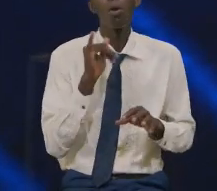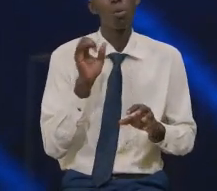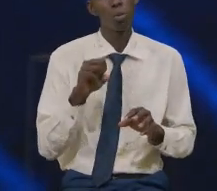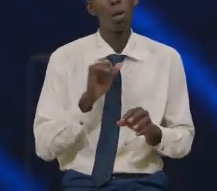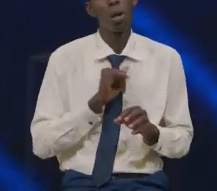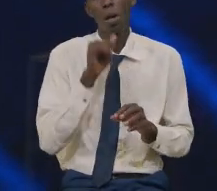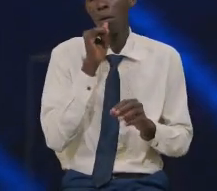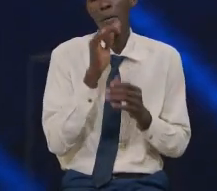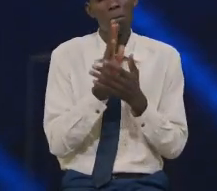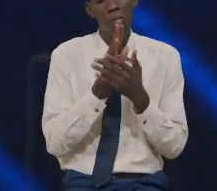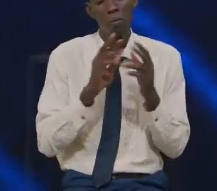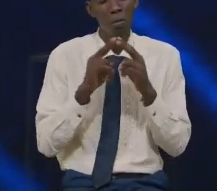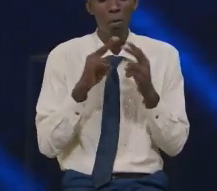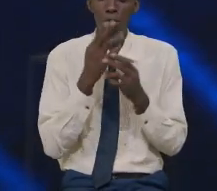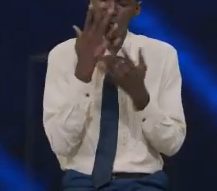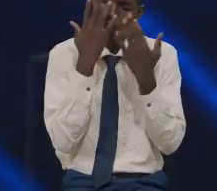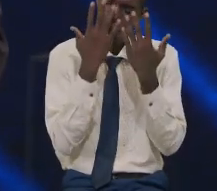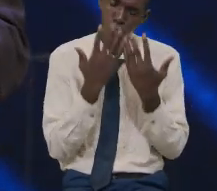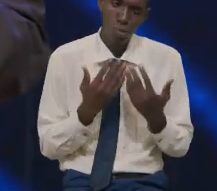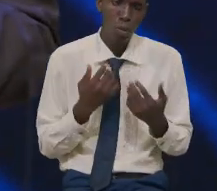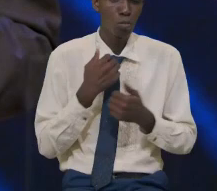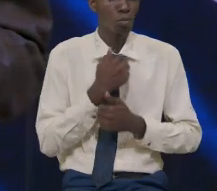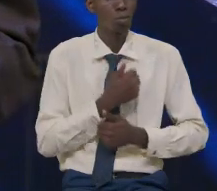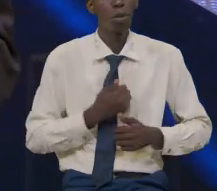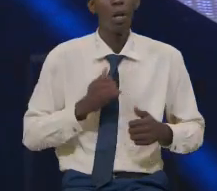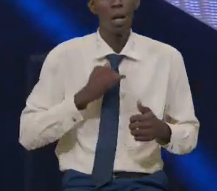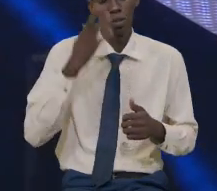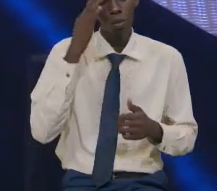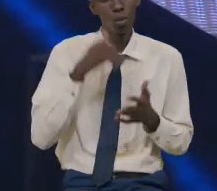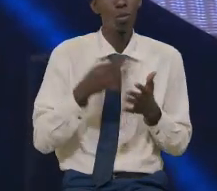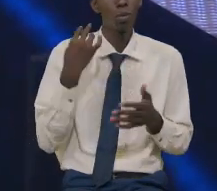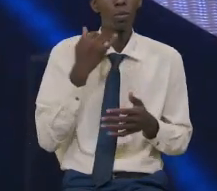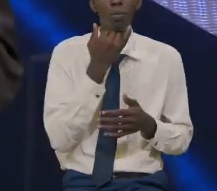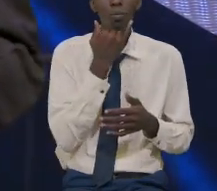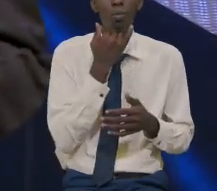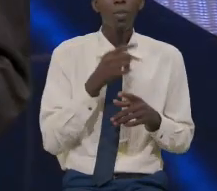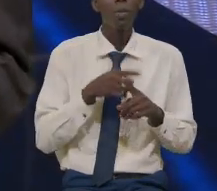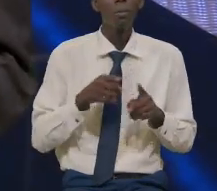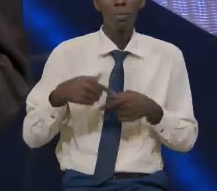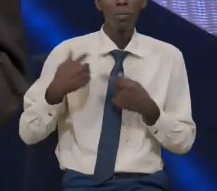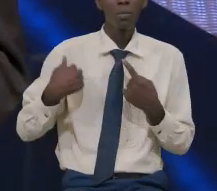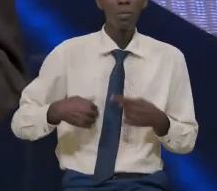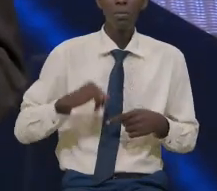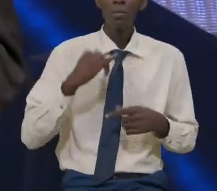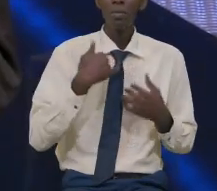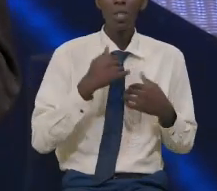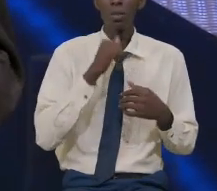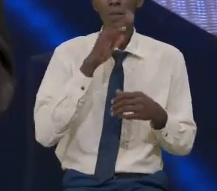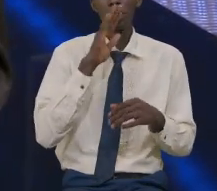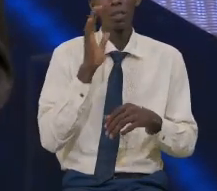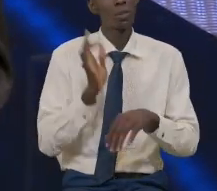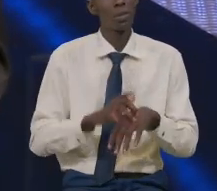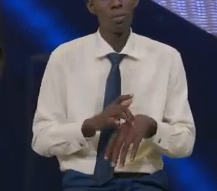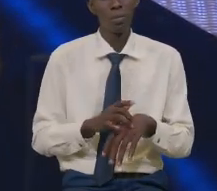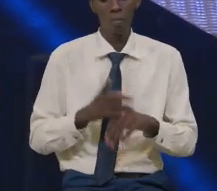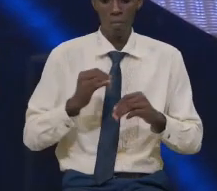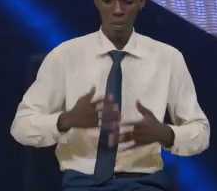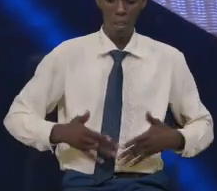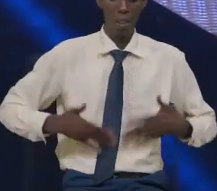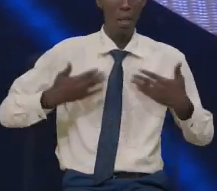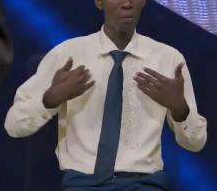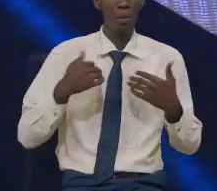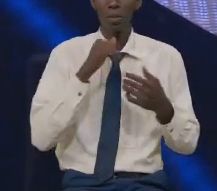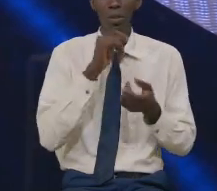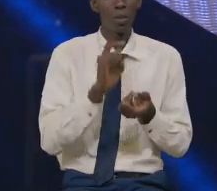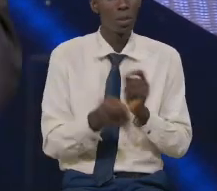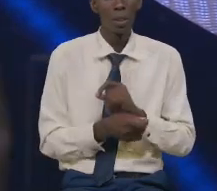sober. I see it was wrong. And yet, the heart has not been touched. The life has not